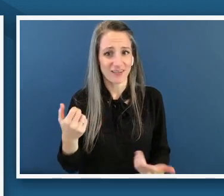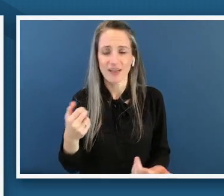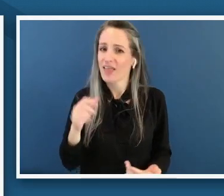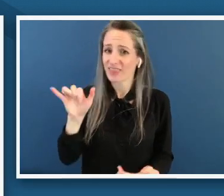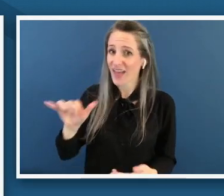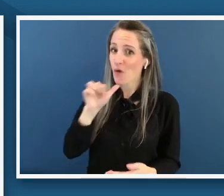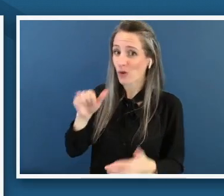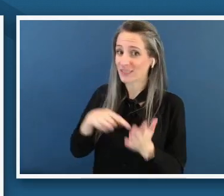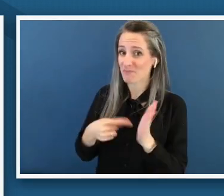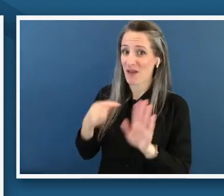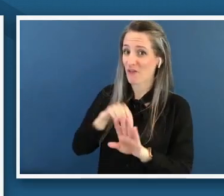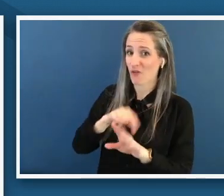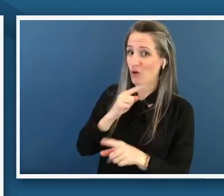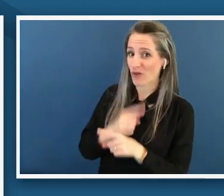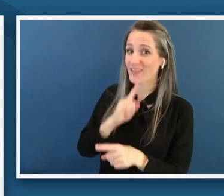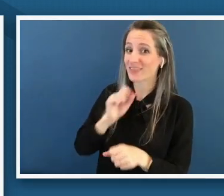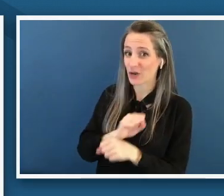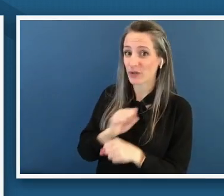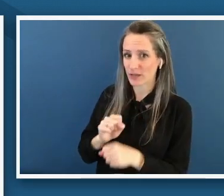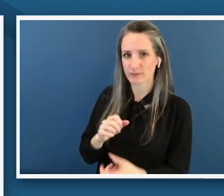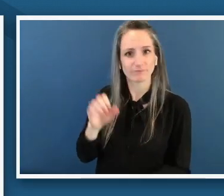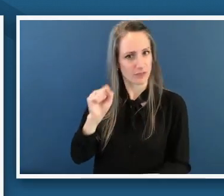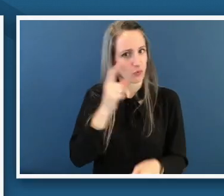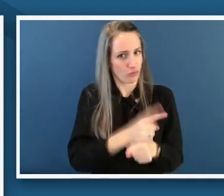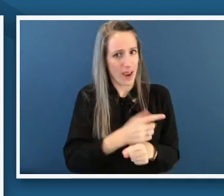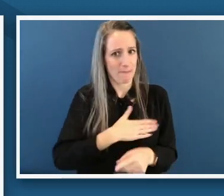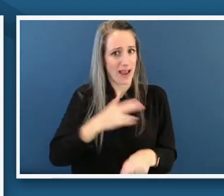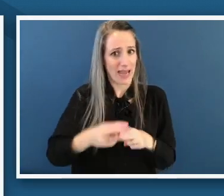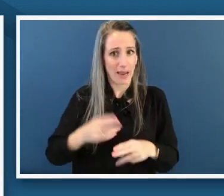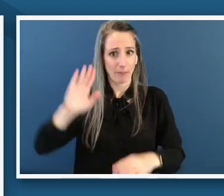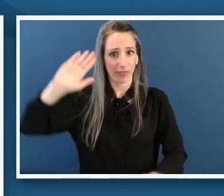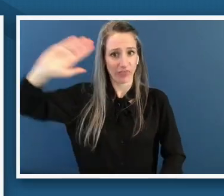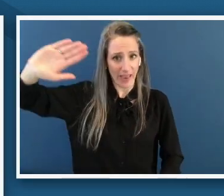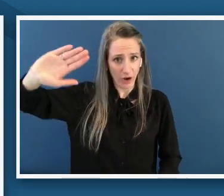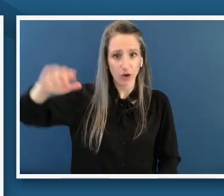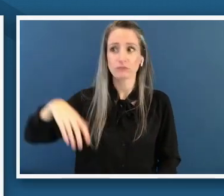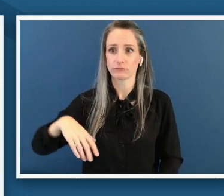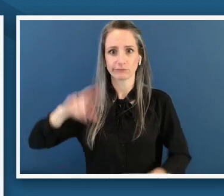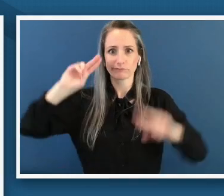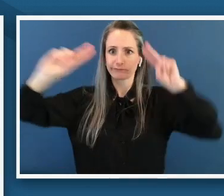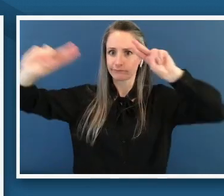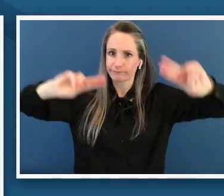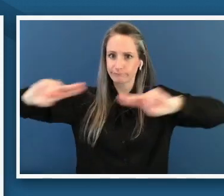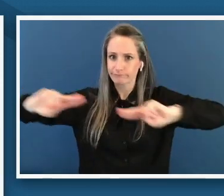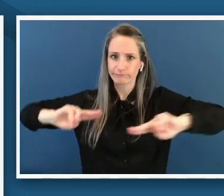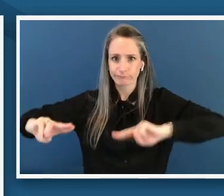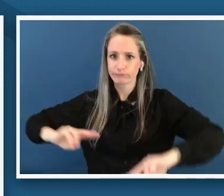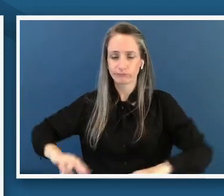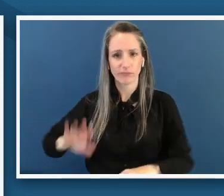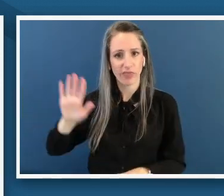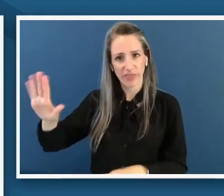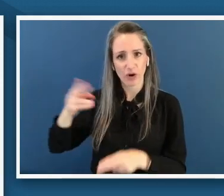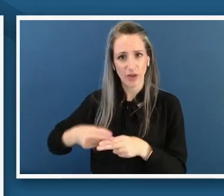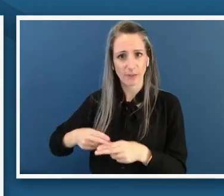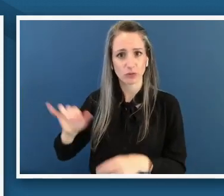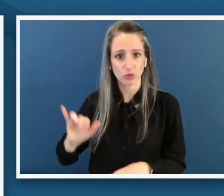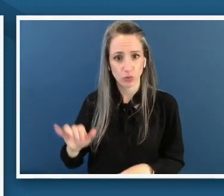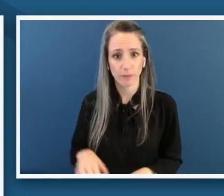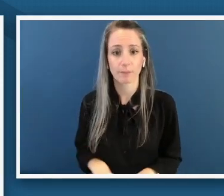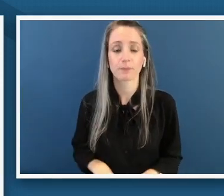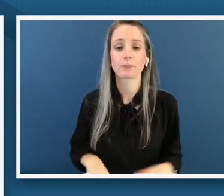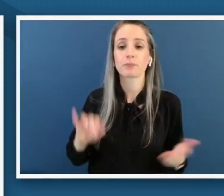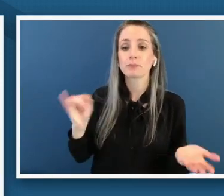wall. Yeah. Well, my name's on the door, so there should be too. I feel you. I'll just throw this out there, something to think about. In my